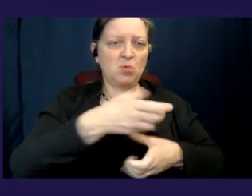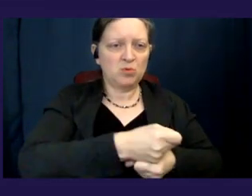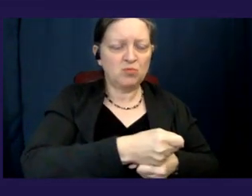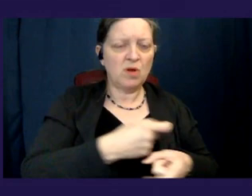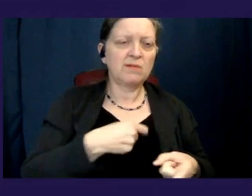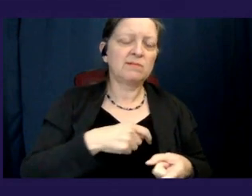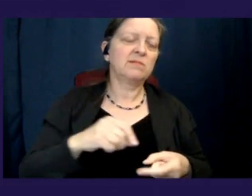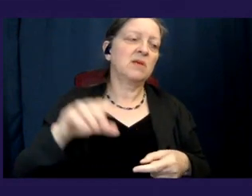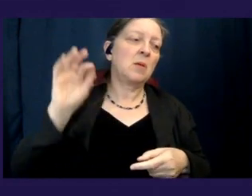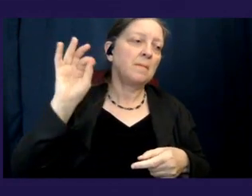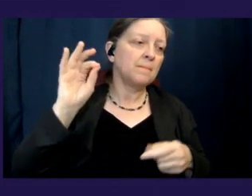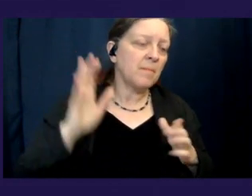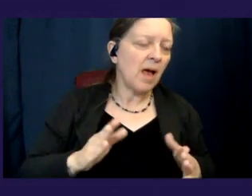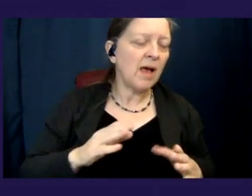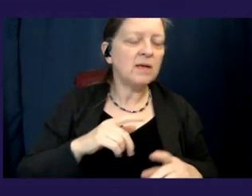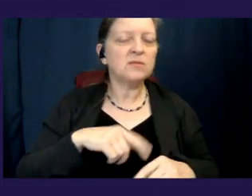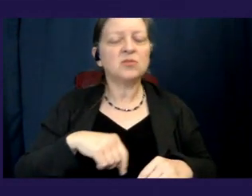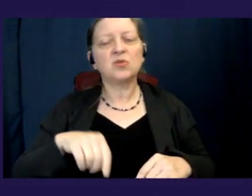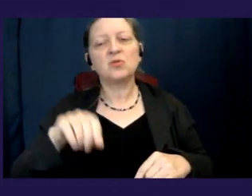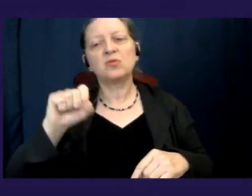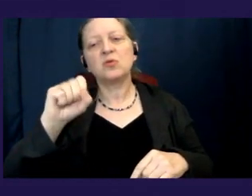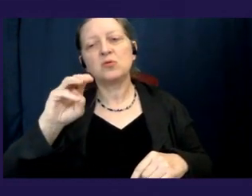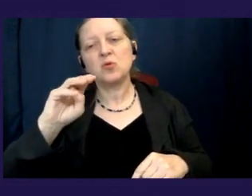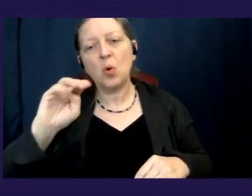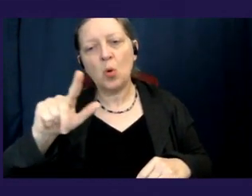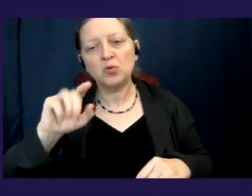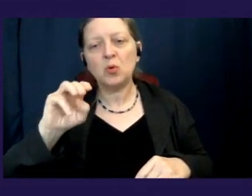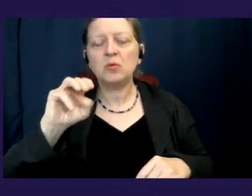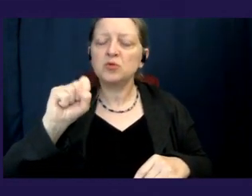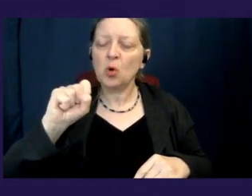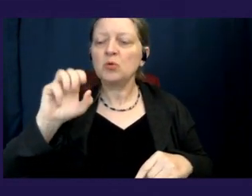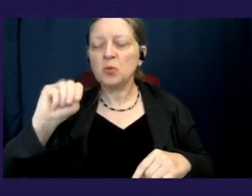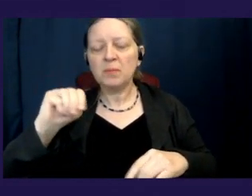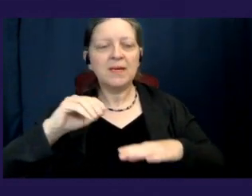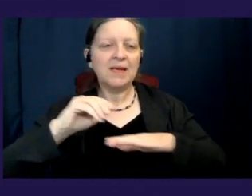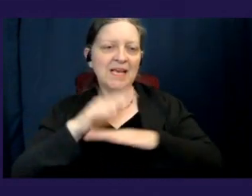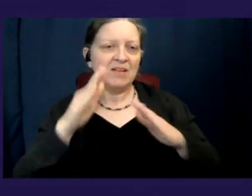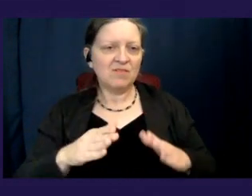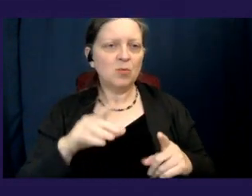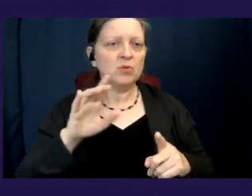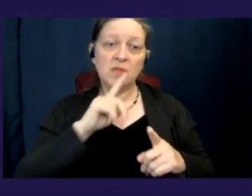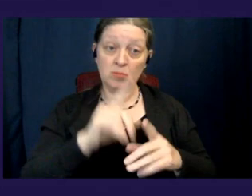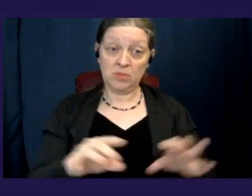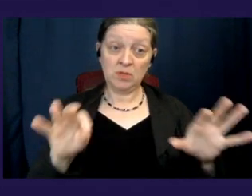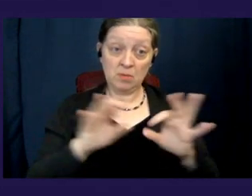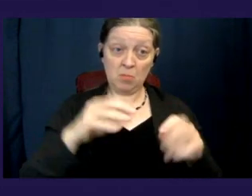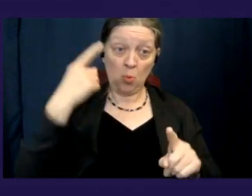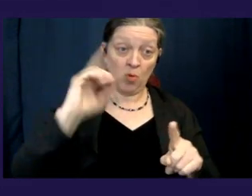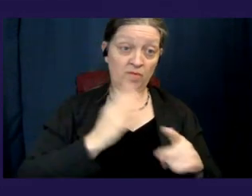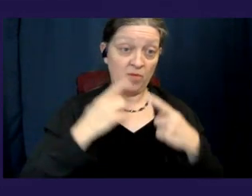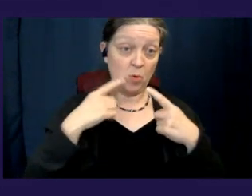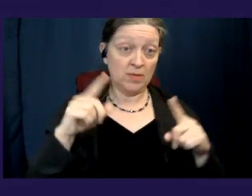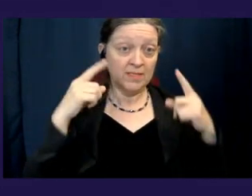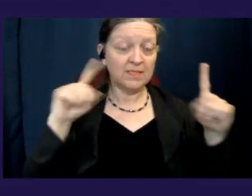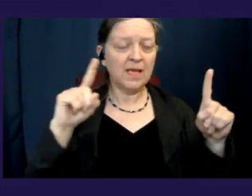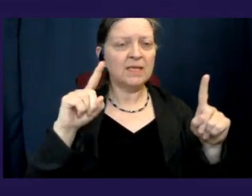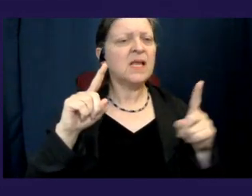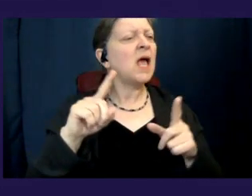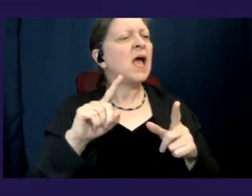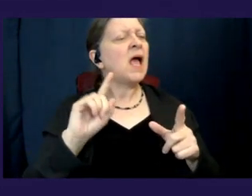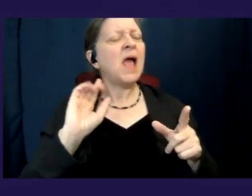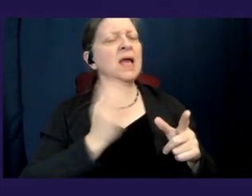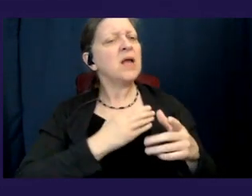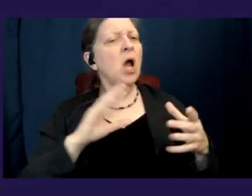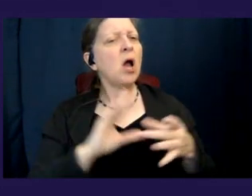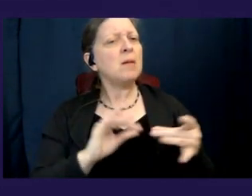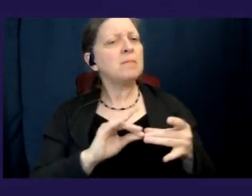media influencers. And so that was really instrumental for us to be successful. And then how do we amplify that message? How do we get other